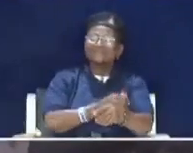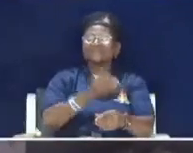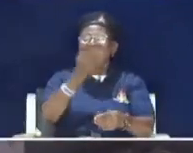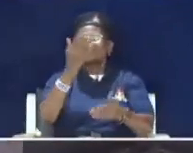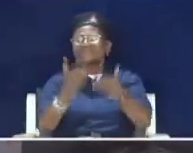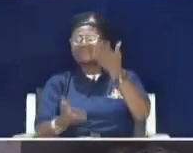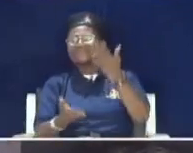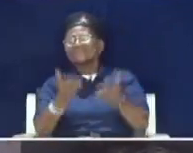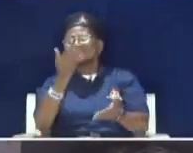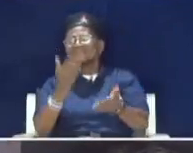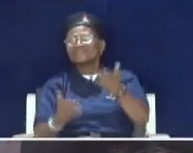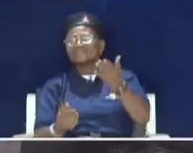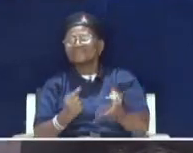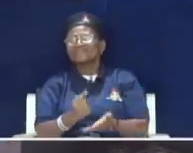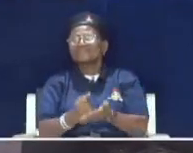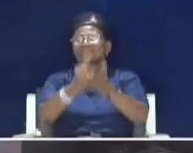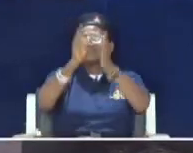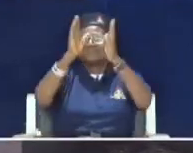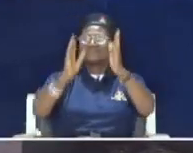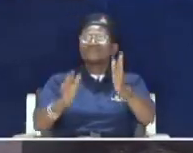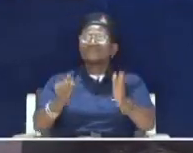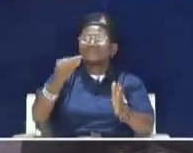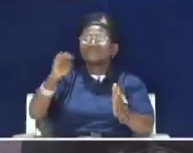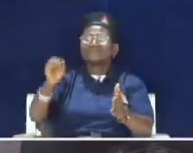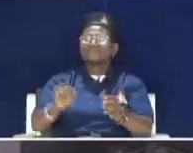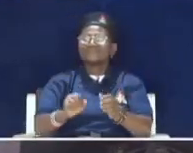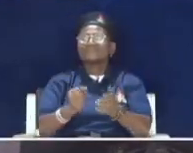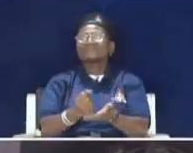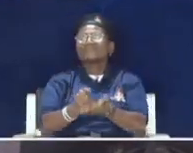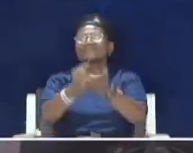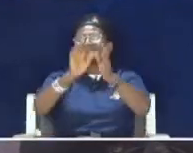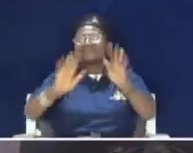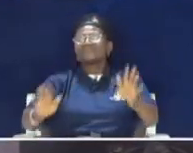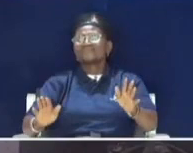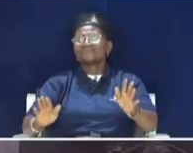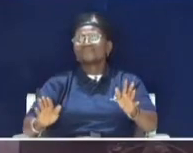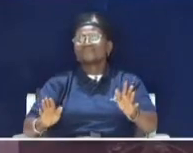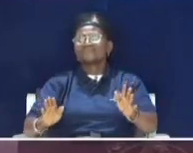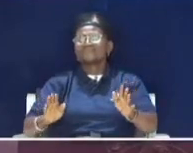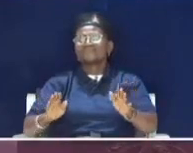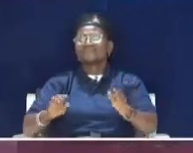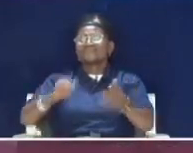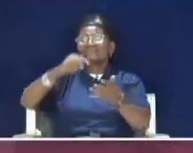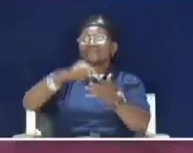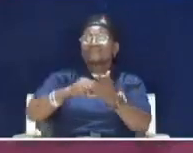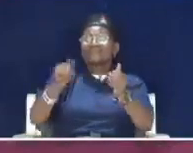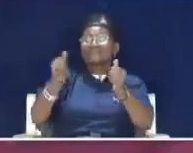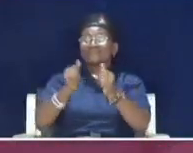the helper of the helpless save your